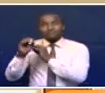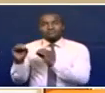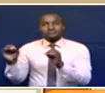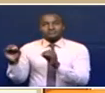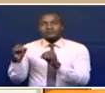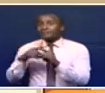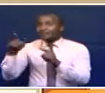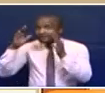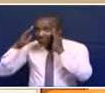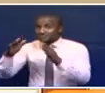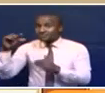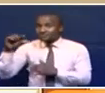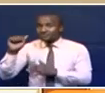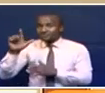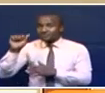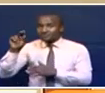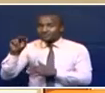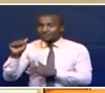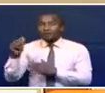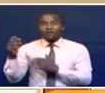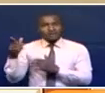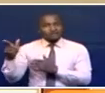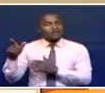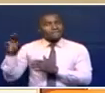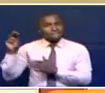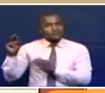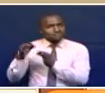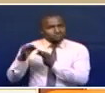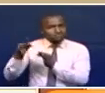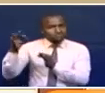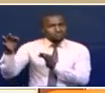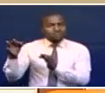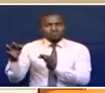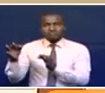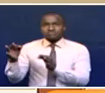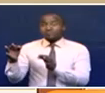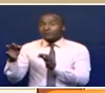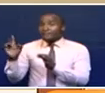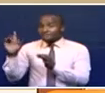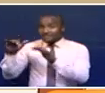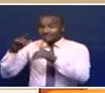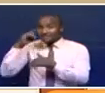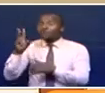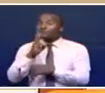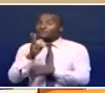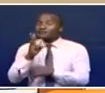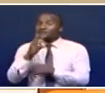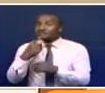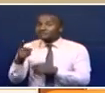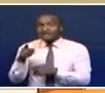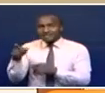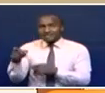about Galana, supposed to be 1 million acres under irrigation. Now look at what it says. The Minister for Water and Irrigation himself says, this